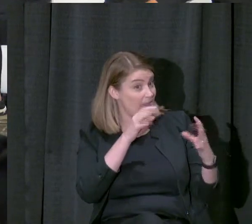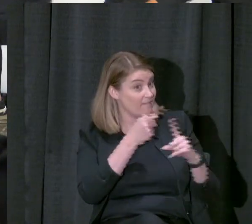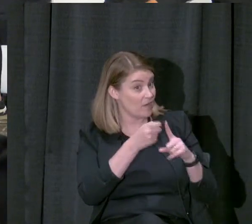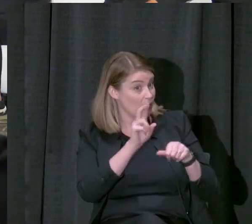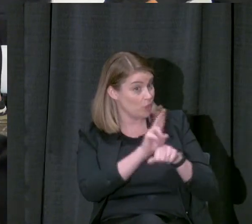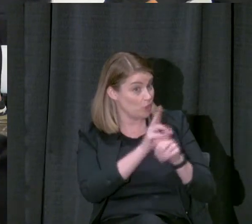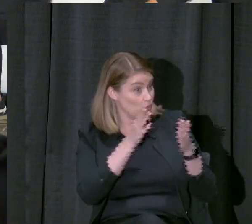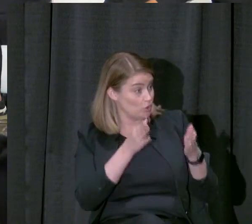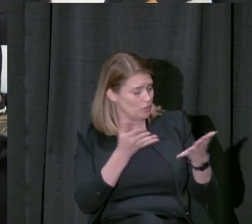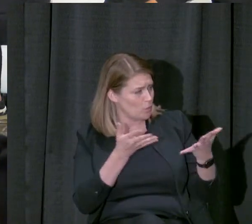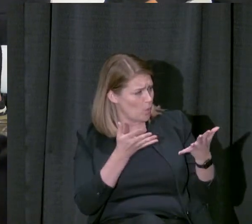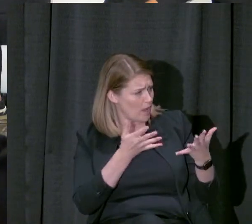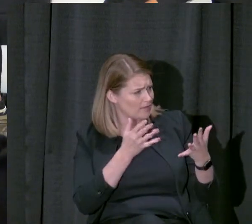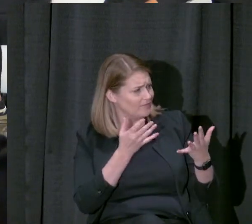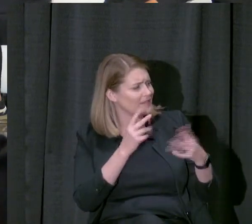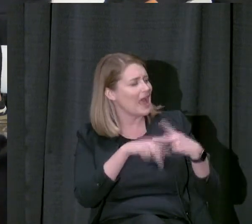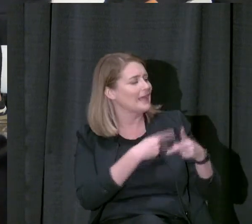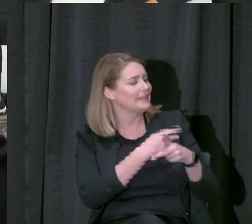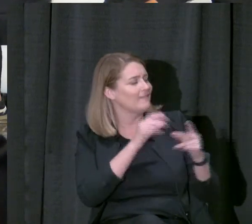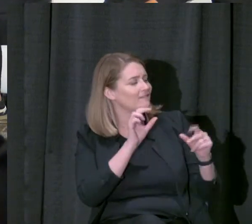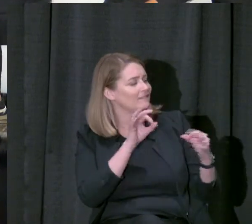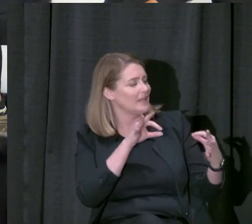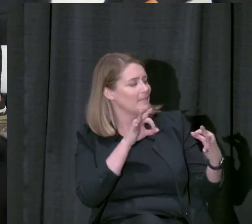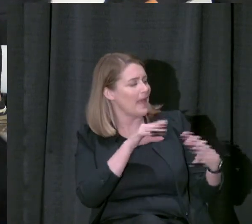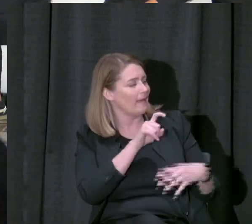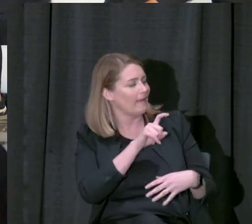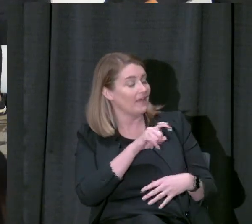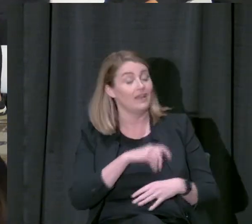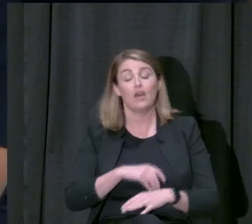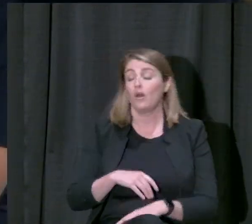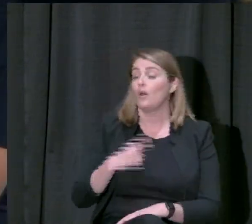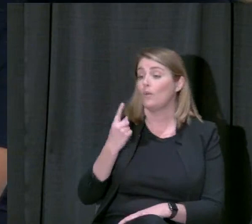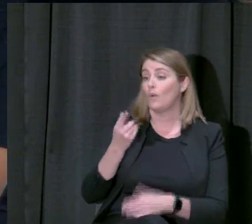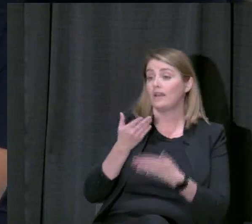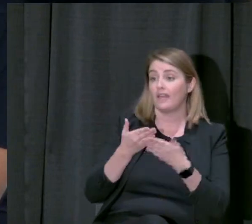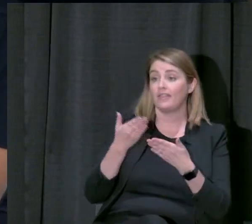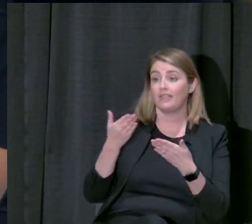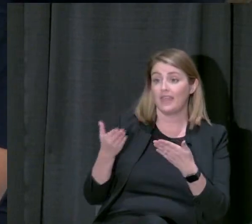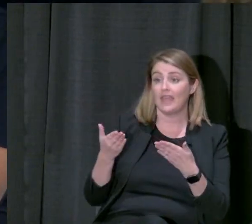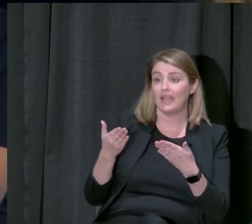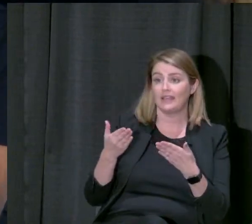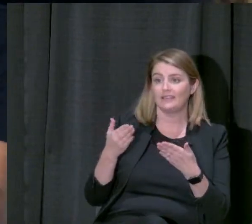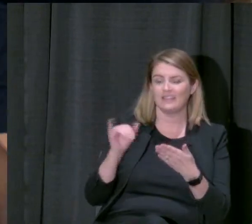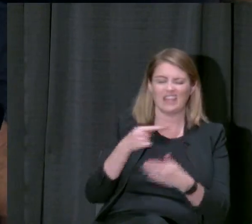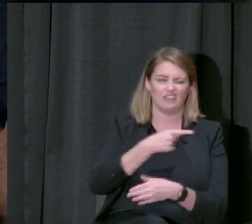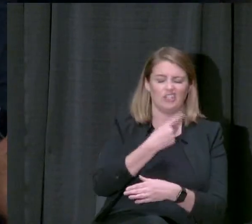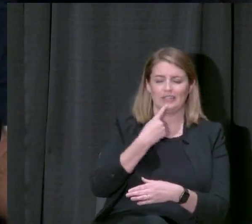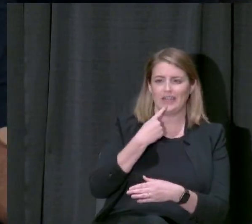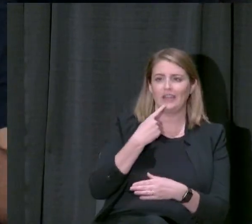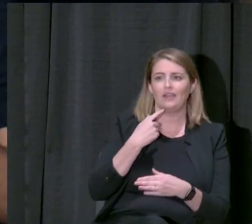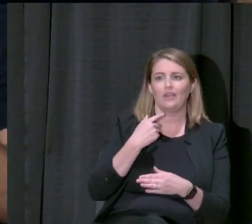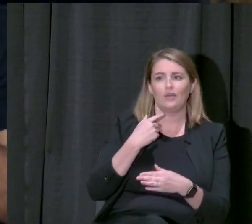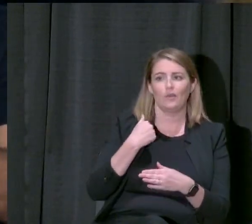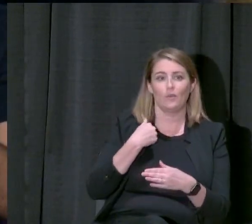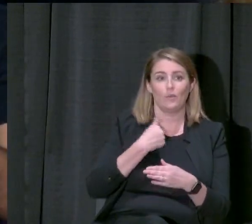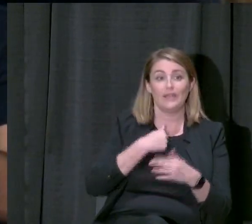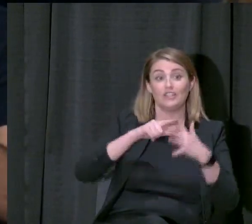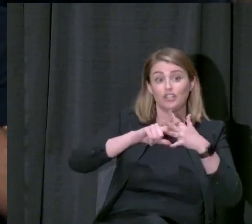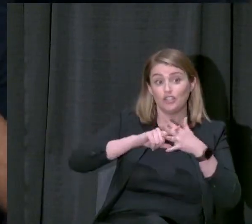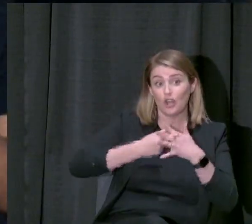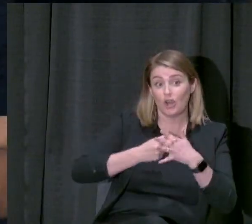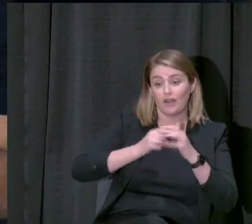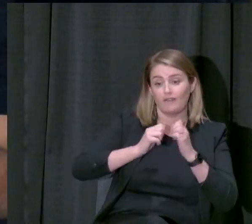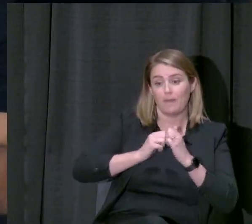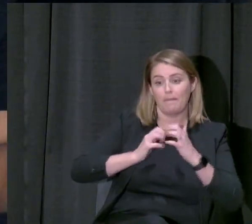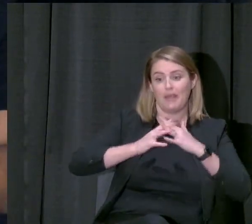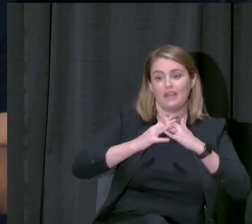getting? All the time. So I think one of the things that, like the story we said, because we started out building this